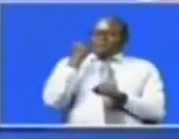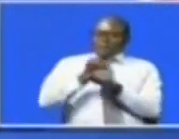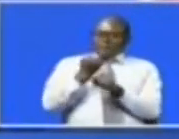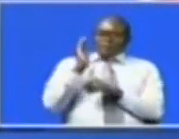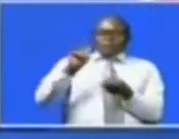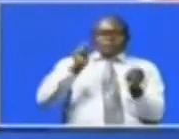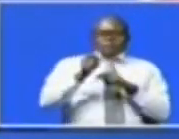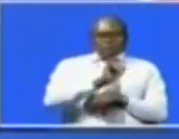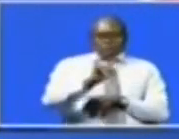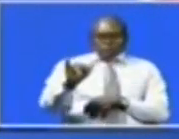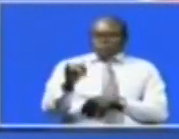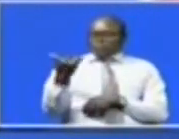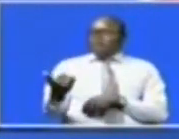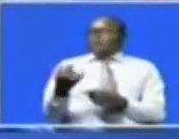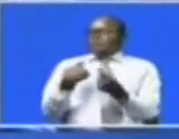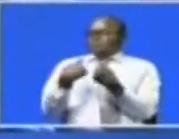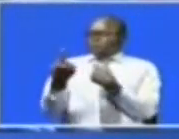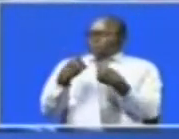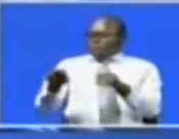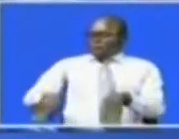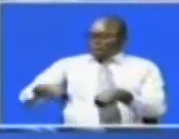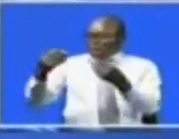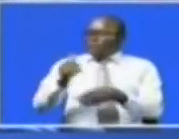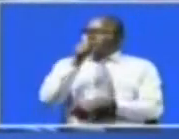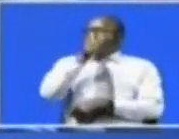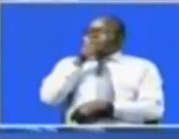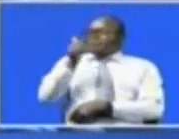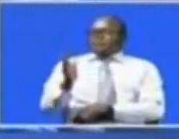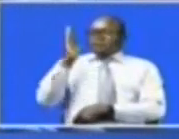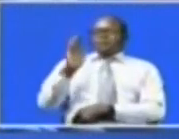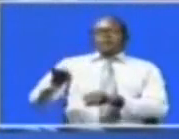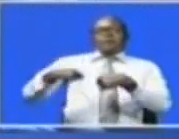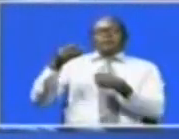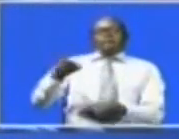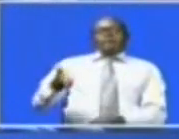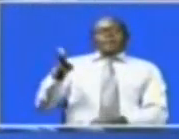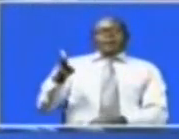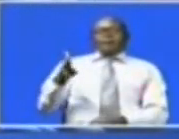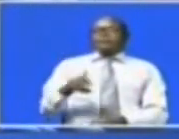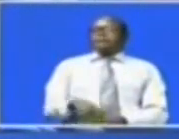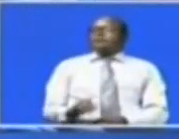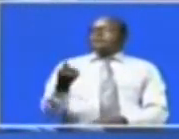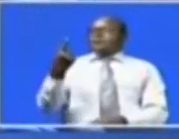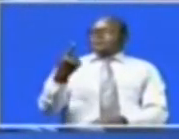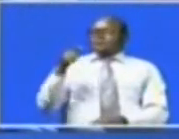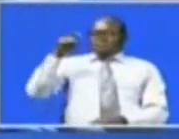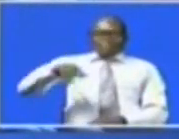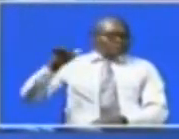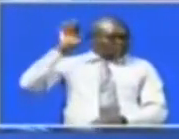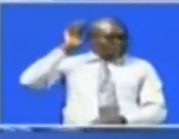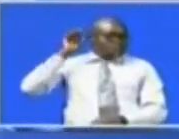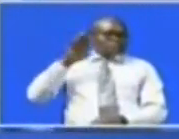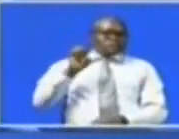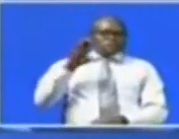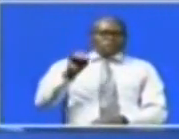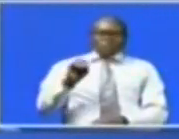corrected. I want us to speak about the private guards. And before we do that, let's listen to Fazul Mohammed. He's the CEO